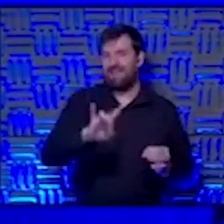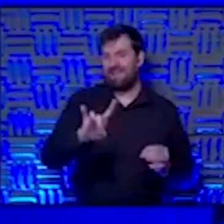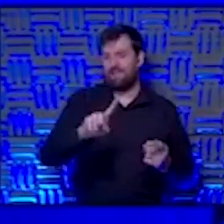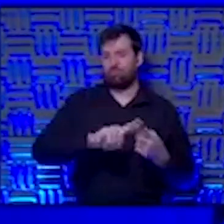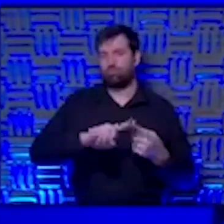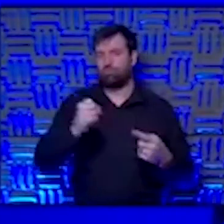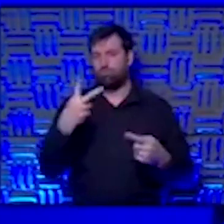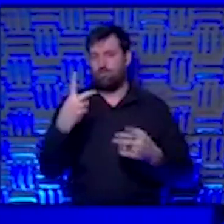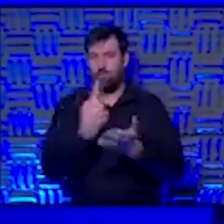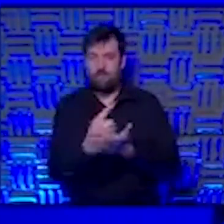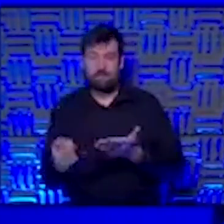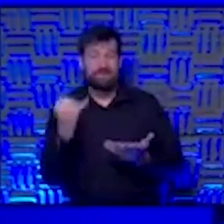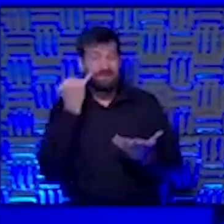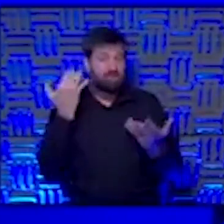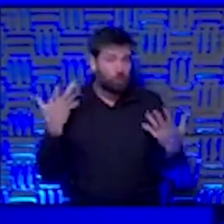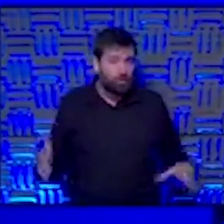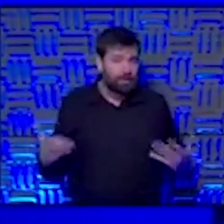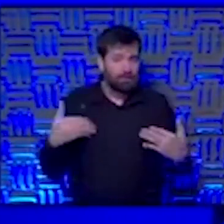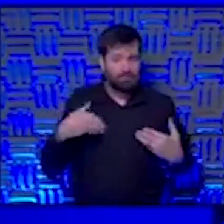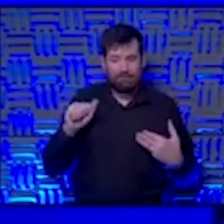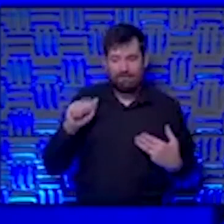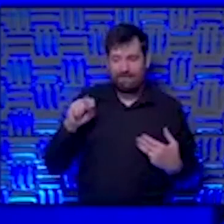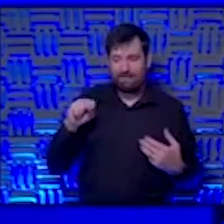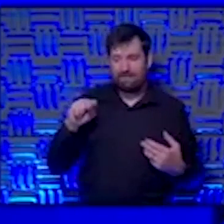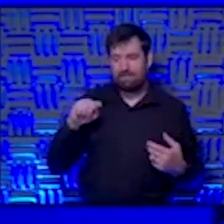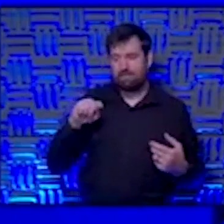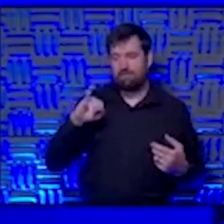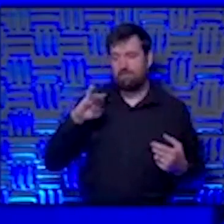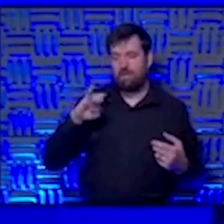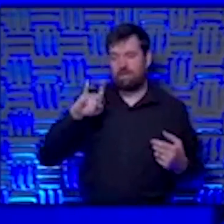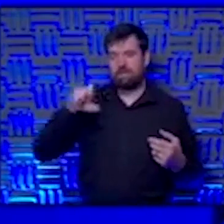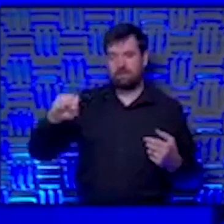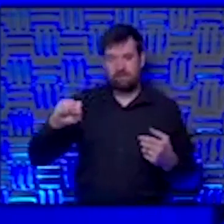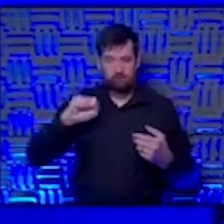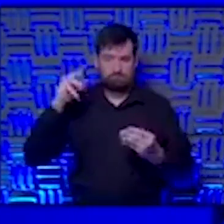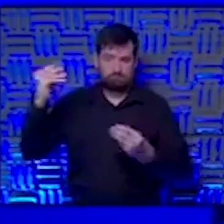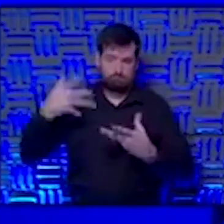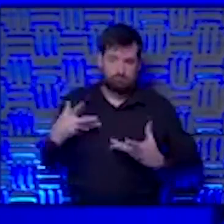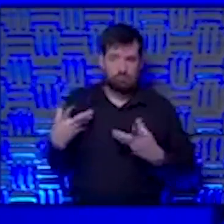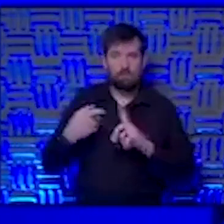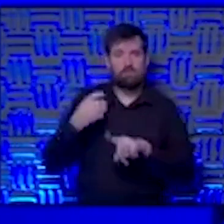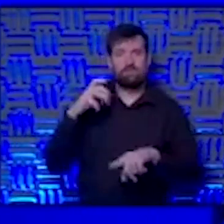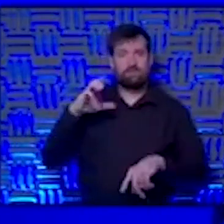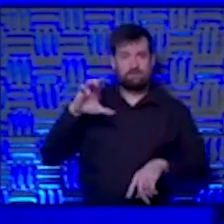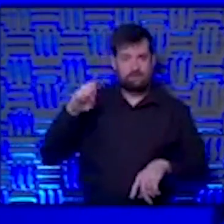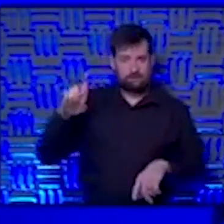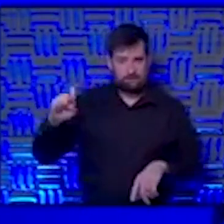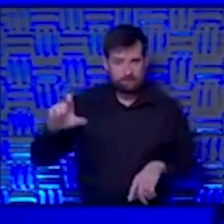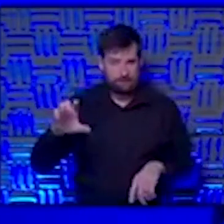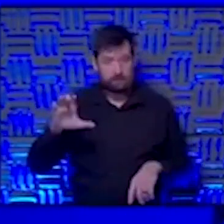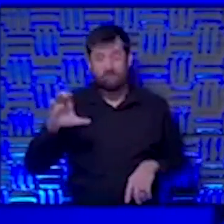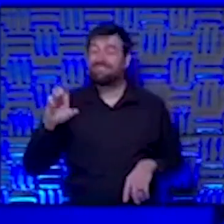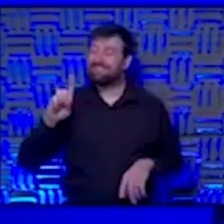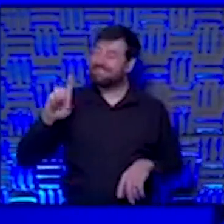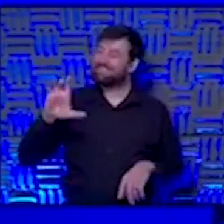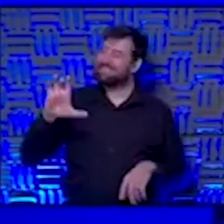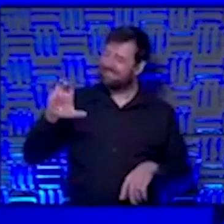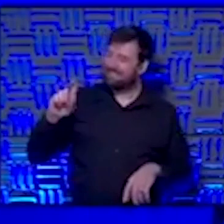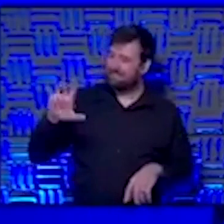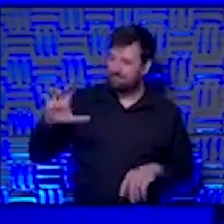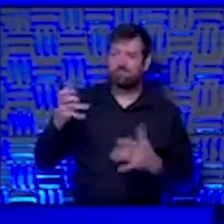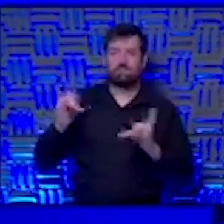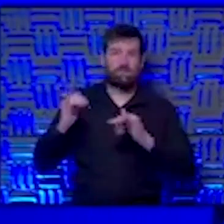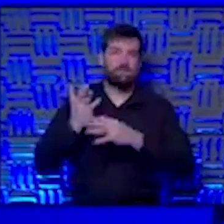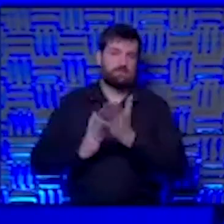if you've had it and you have antibodies, because the general thinking and certainly the guidance from the CDC is that really you still have some